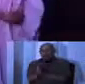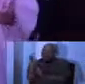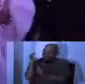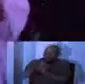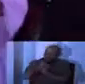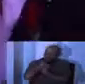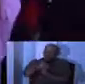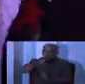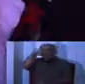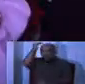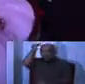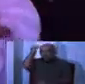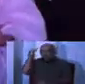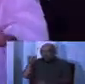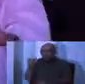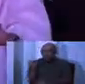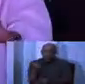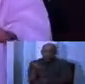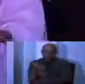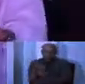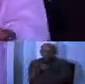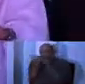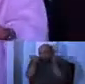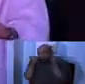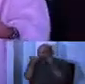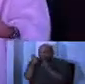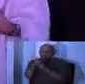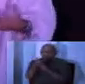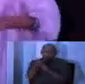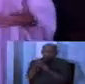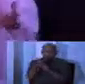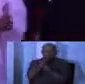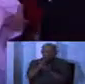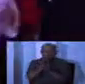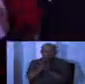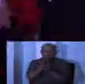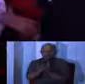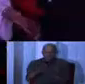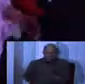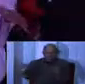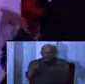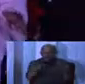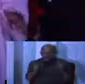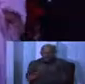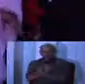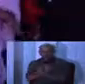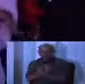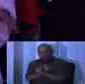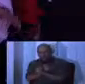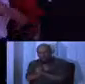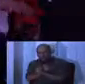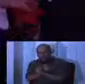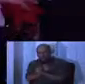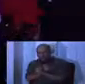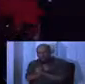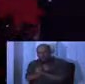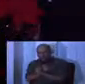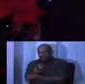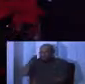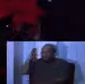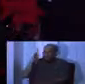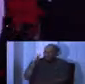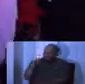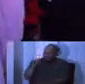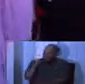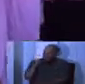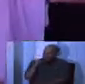overwhelm yourself, devour yourself with that scandalous love of a God that does not let